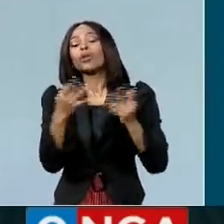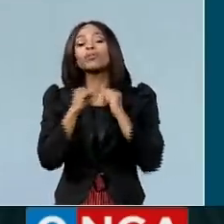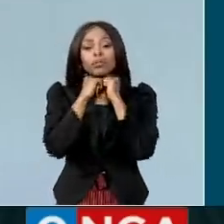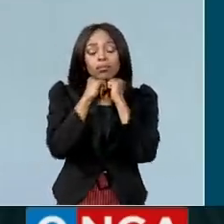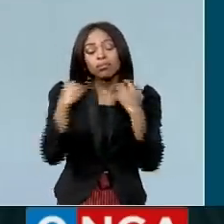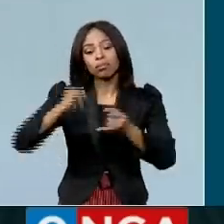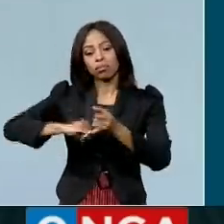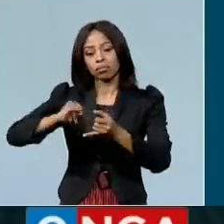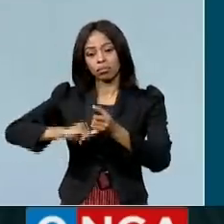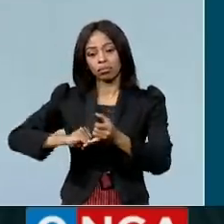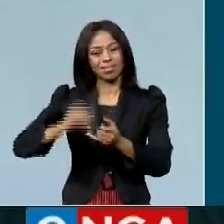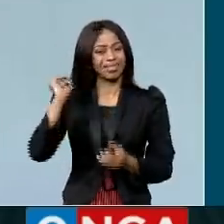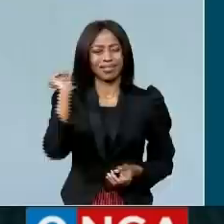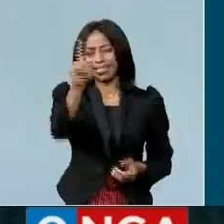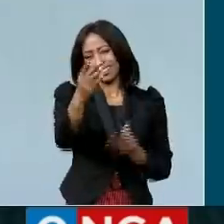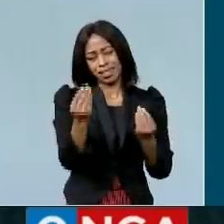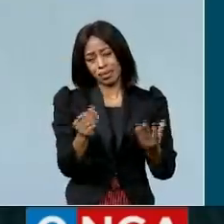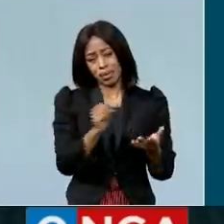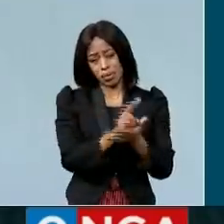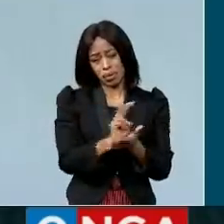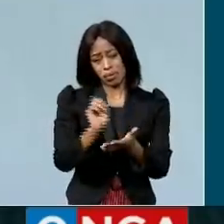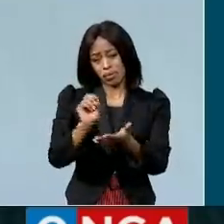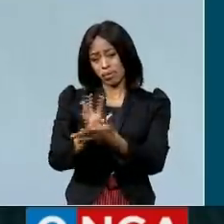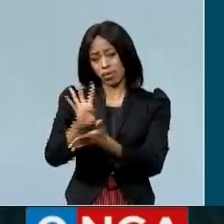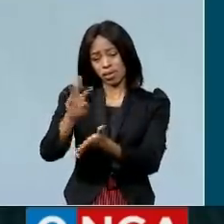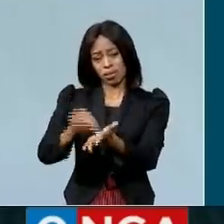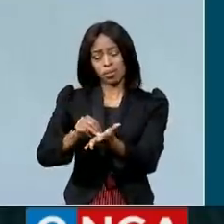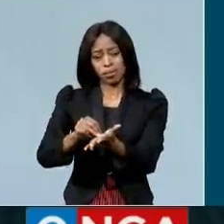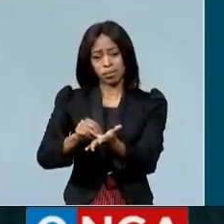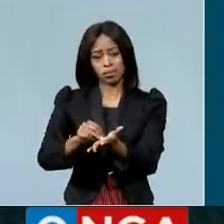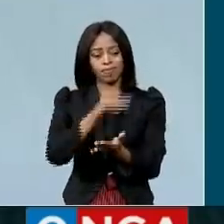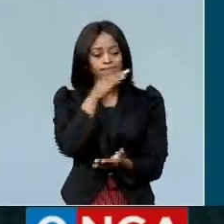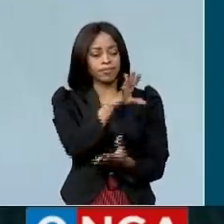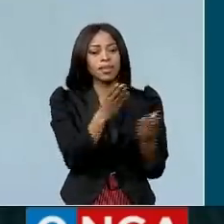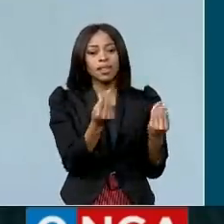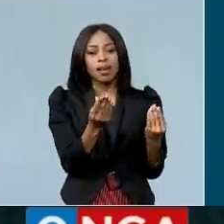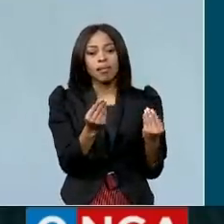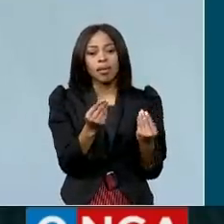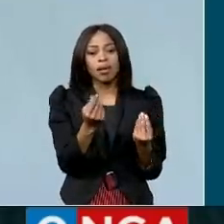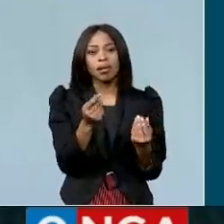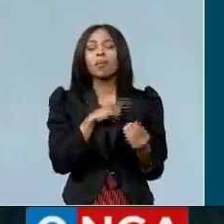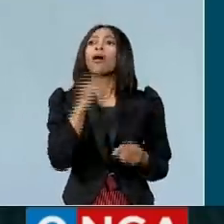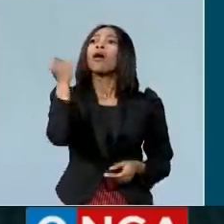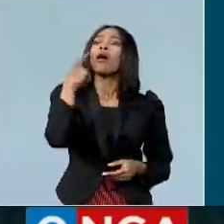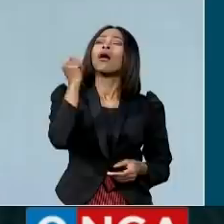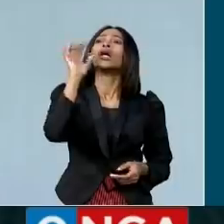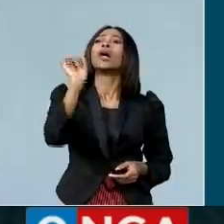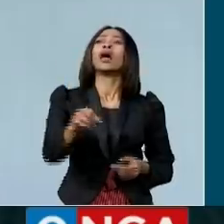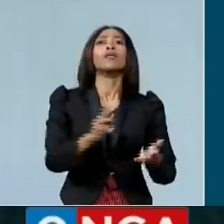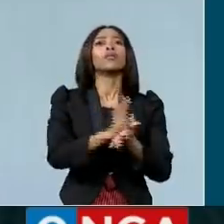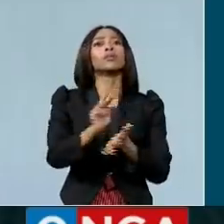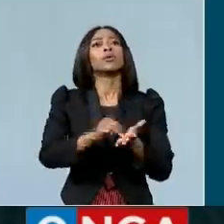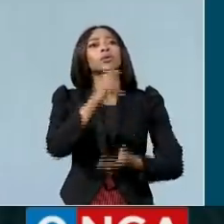September, that's a far higher number. That's 12 to 14 million. And that is probably the number that makes more sense to people because,